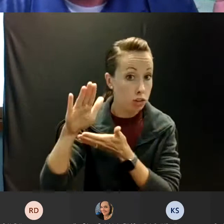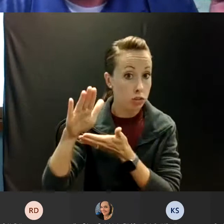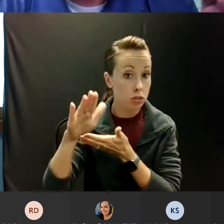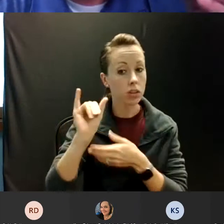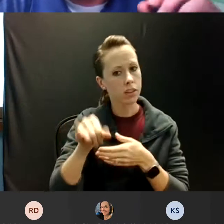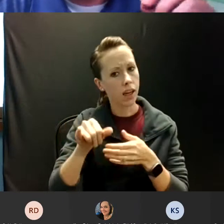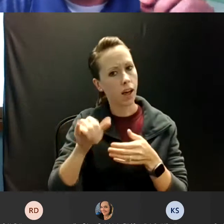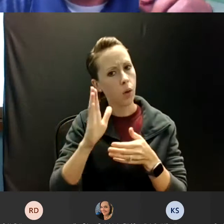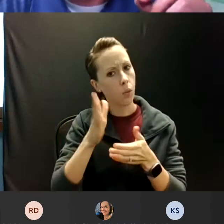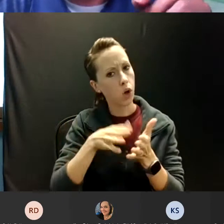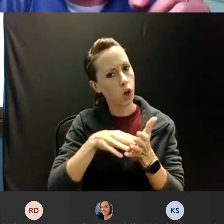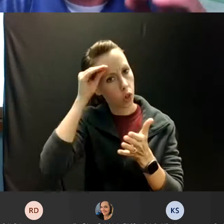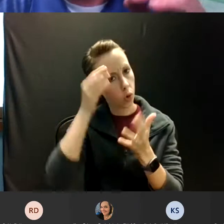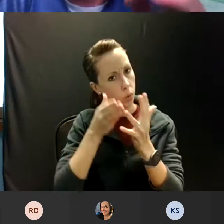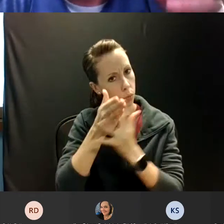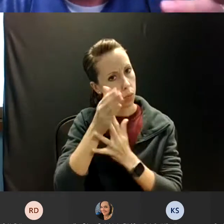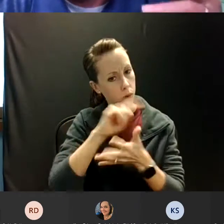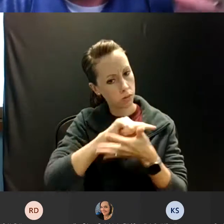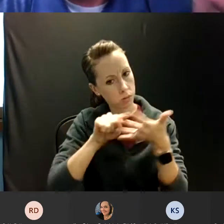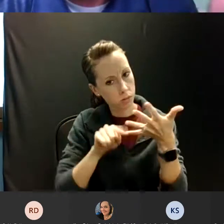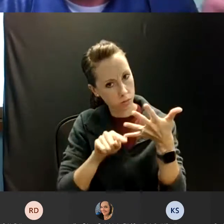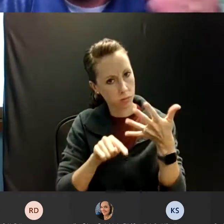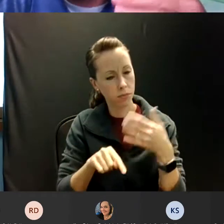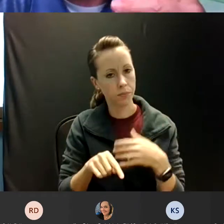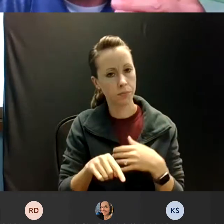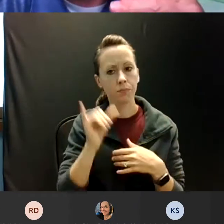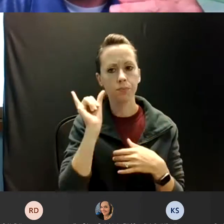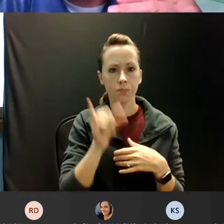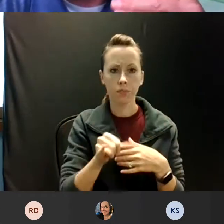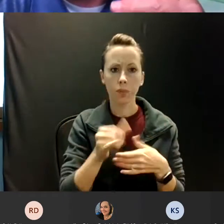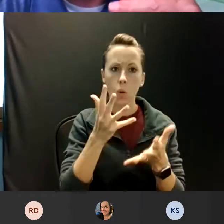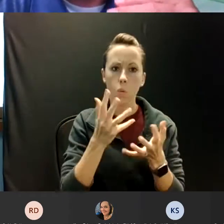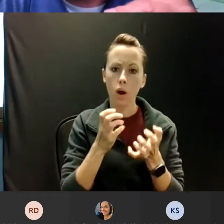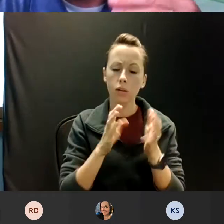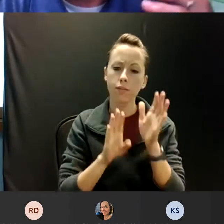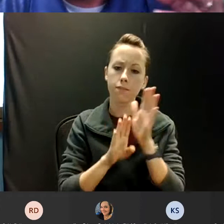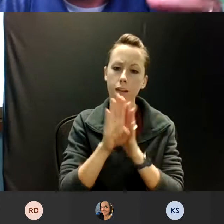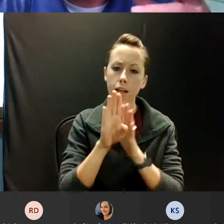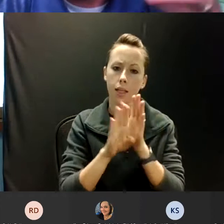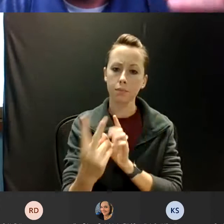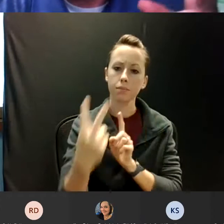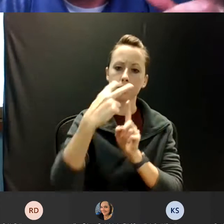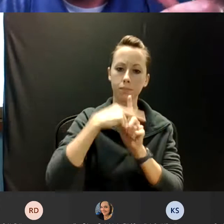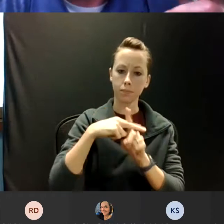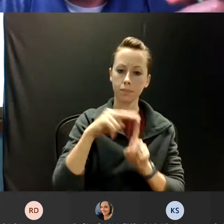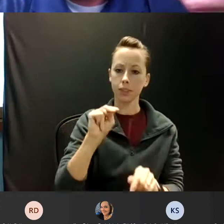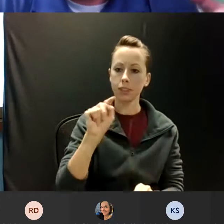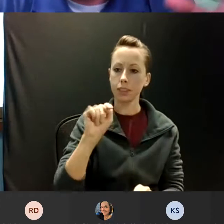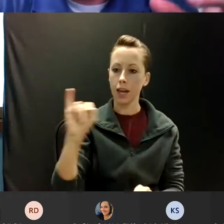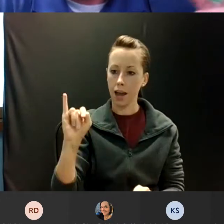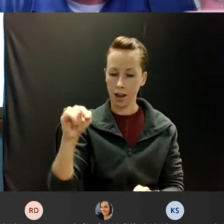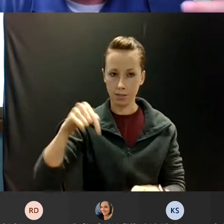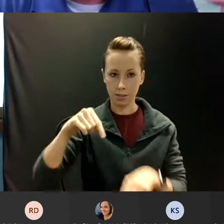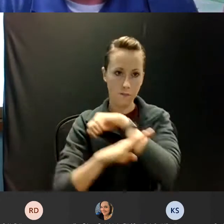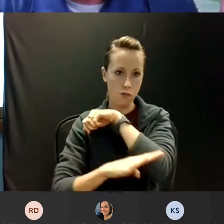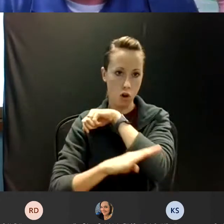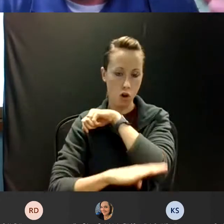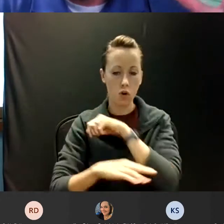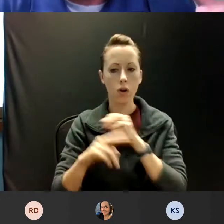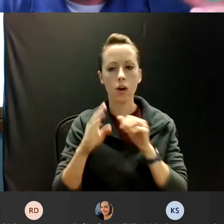you're going to learn. So those are the kind of things we want to build into NTI 2.0, so that there's more of that